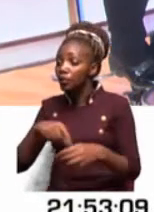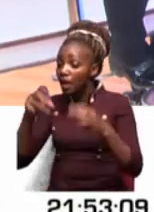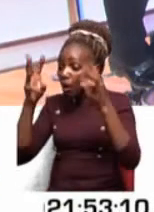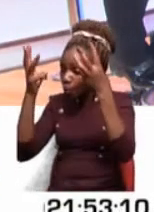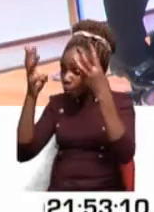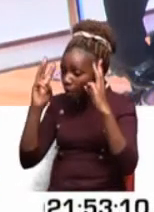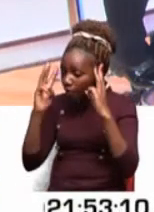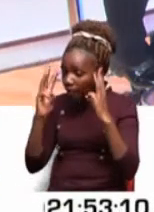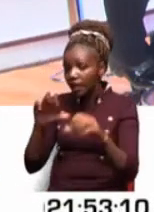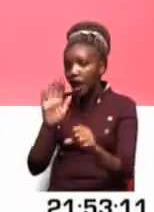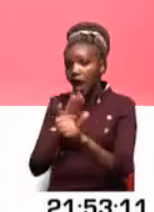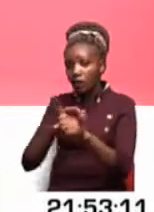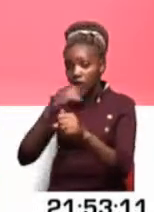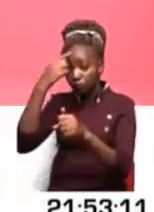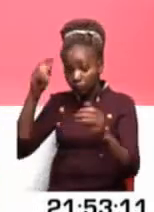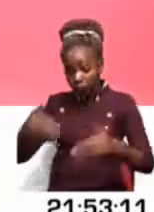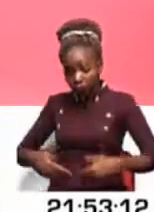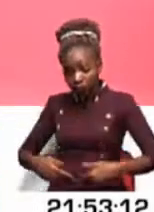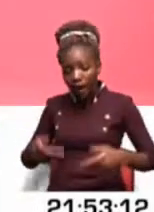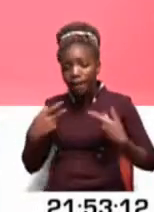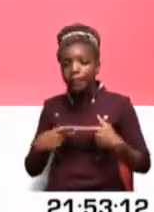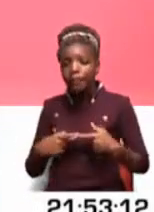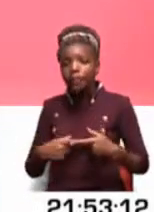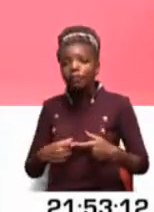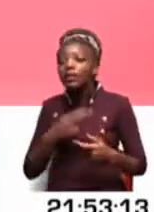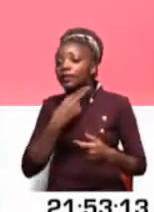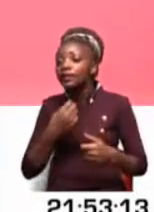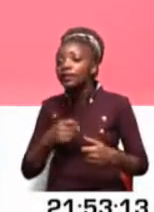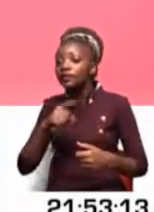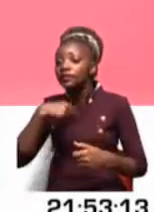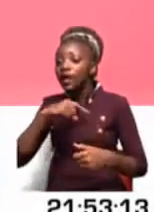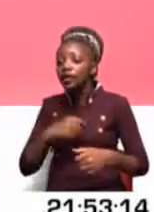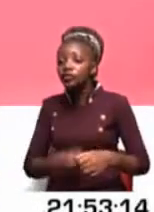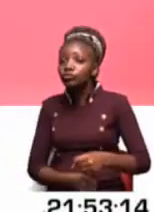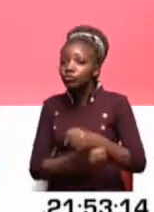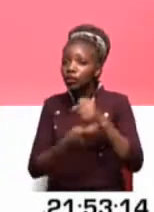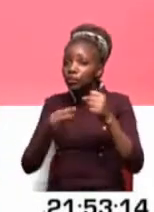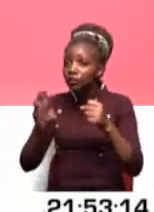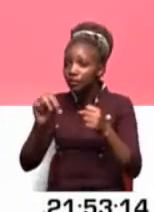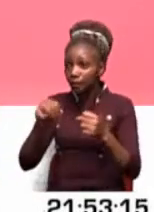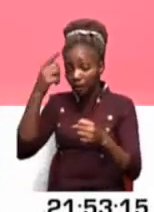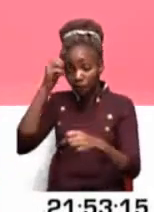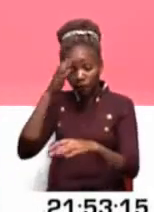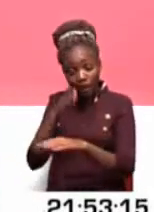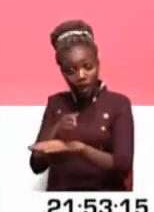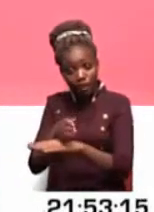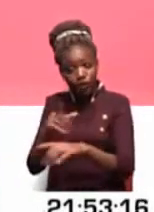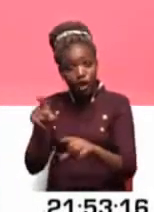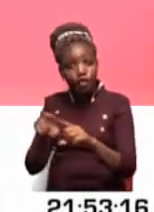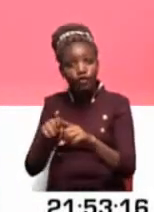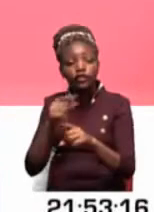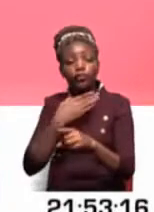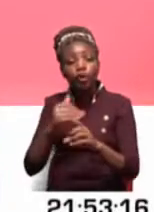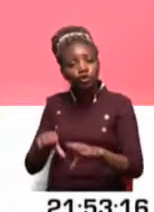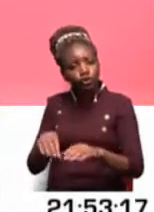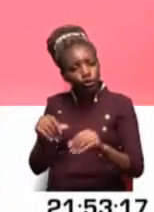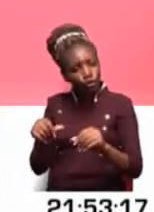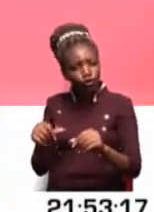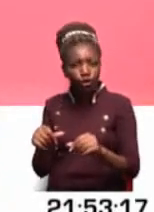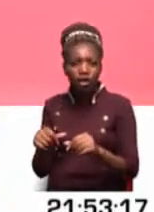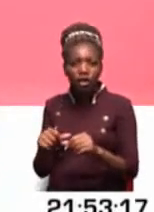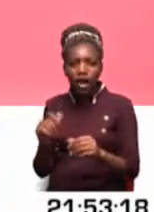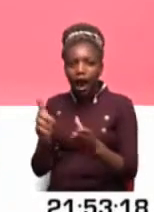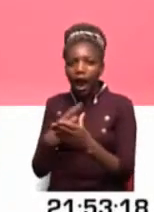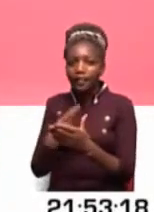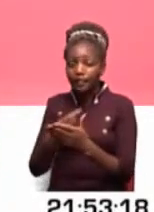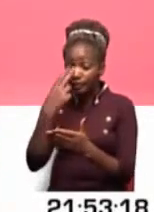young people out there are looking up to us, you know, the us of today, you know, for direction. They're looking up to us, you know, for solutions. They're seeing what